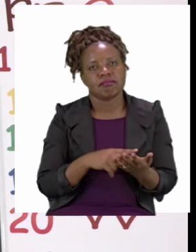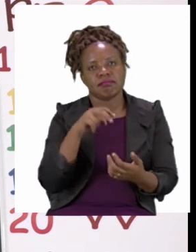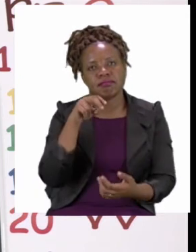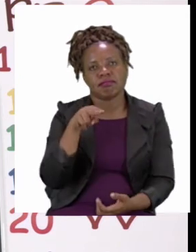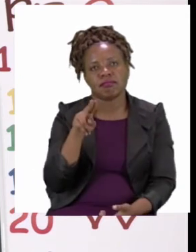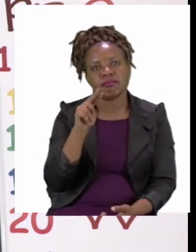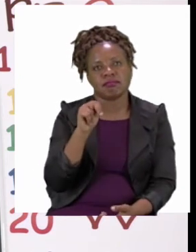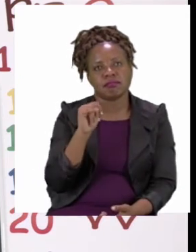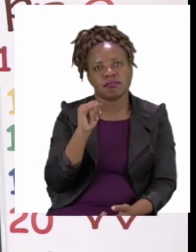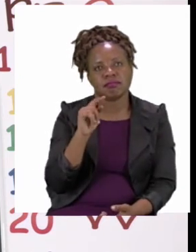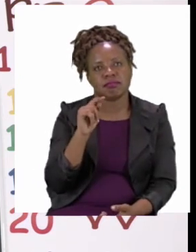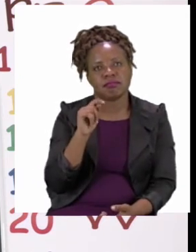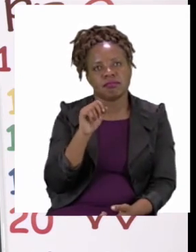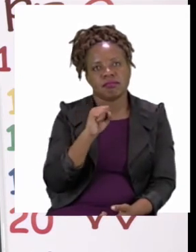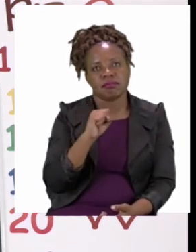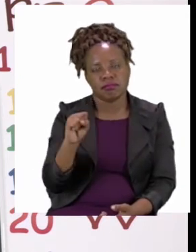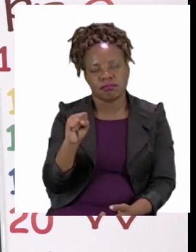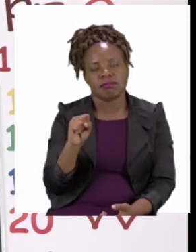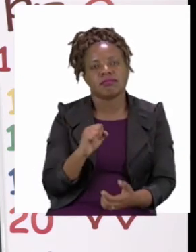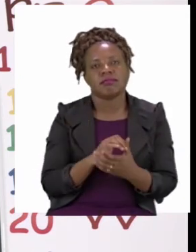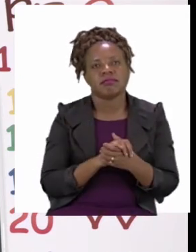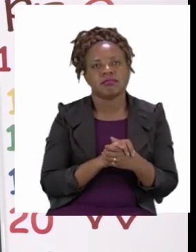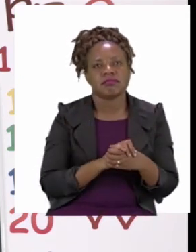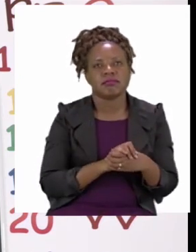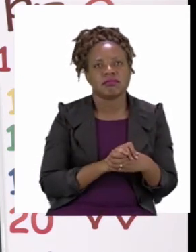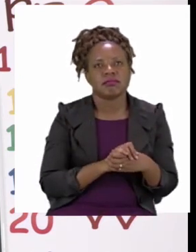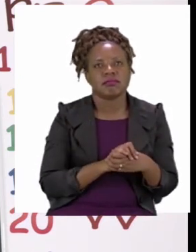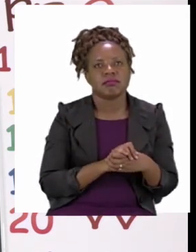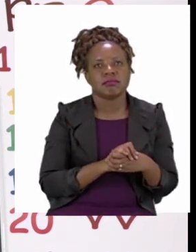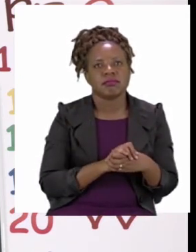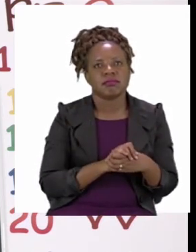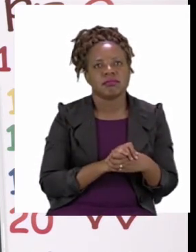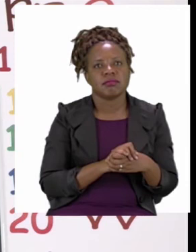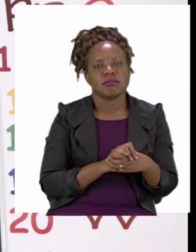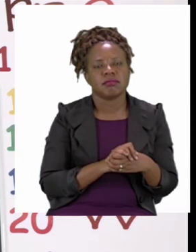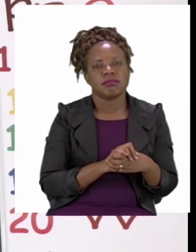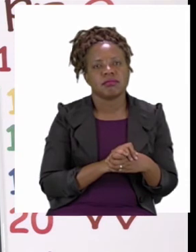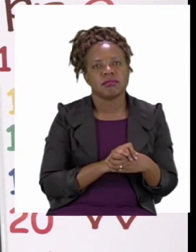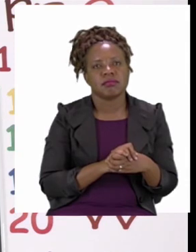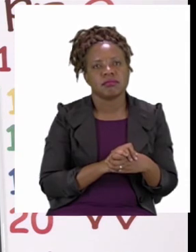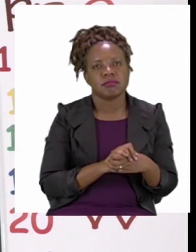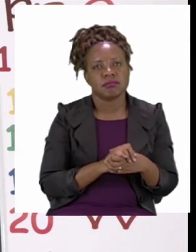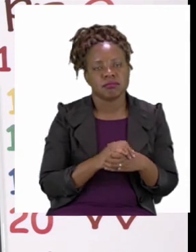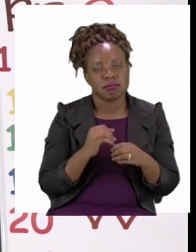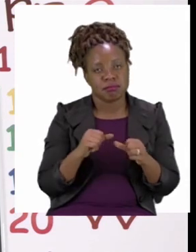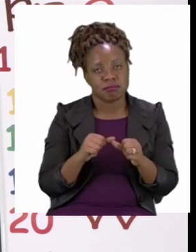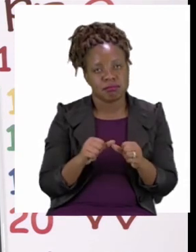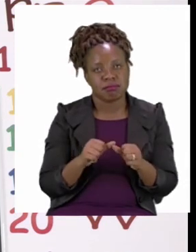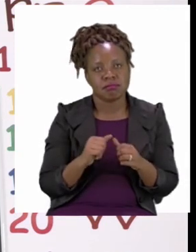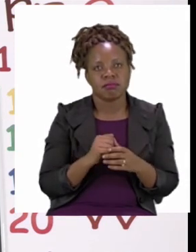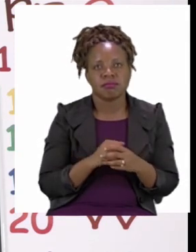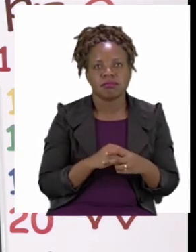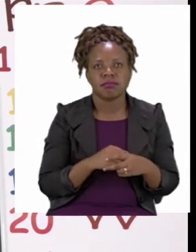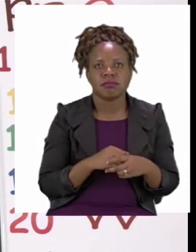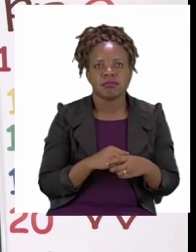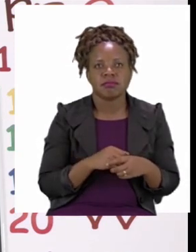And then units with an S, please, my dears. And then we can move on to the next one. The